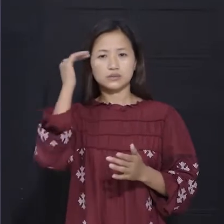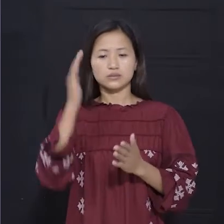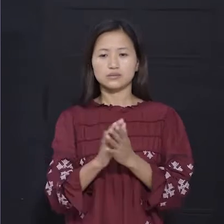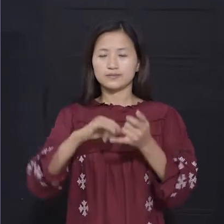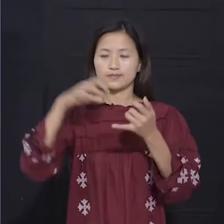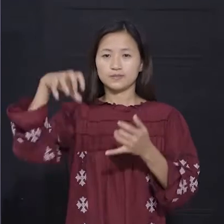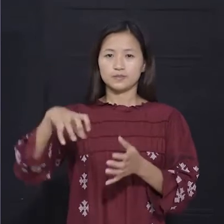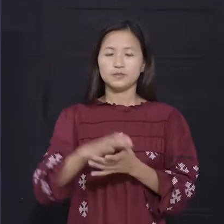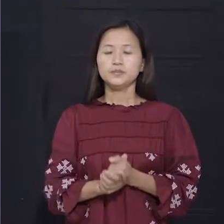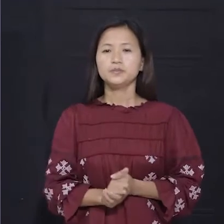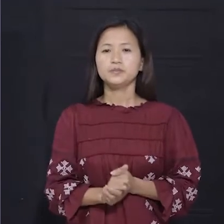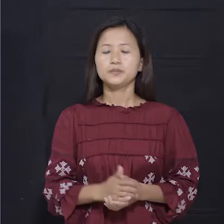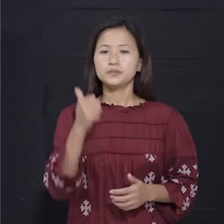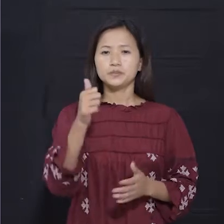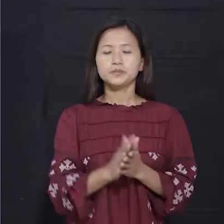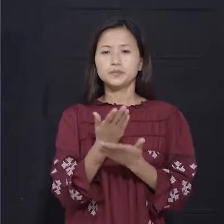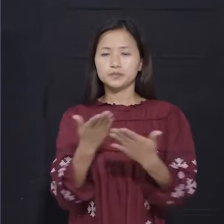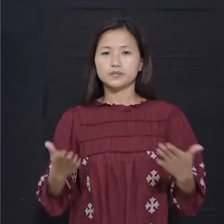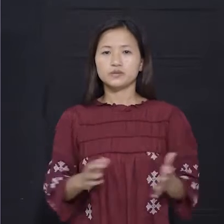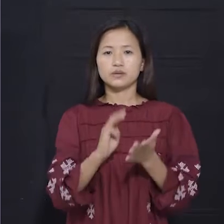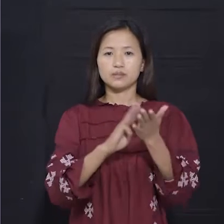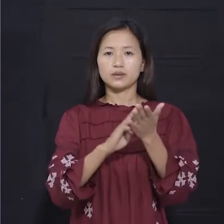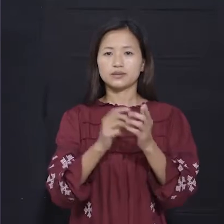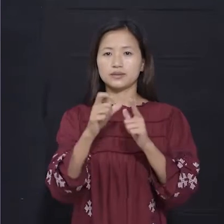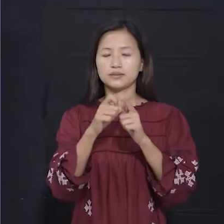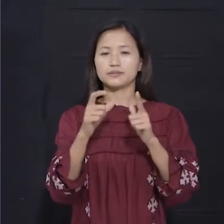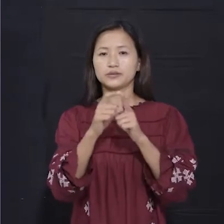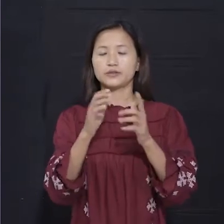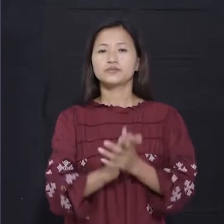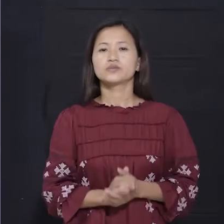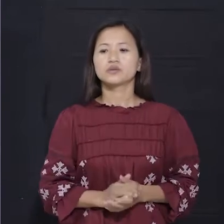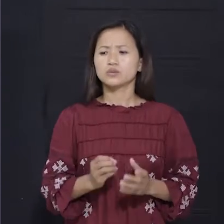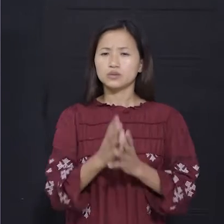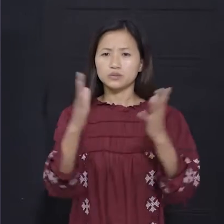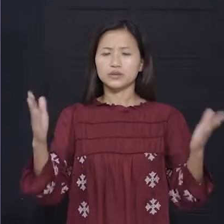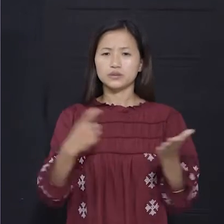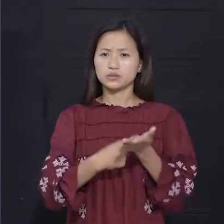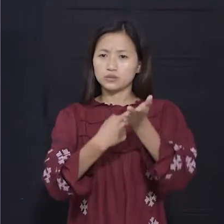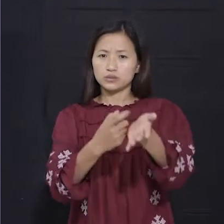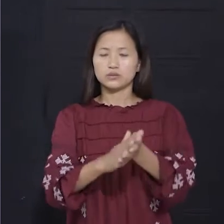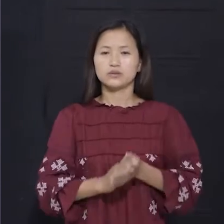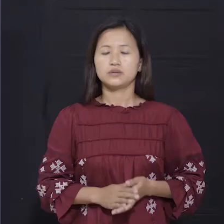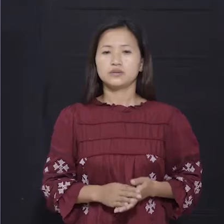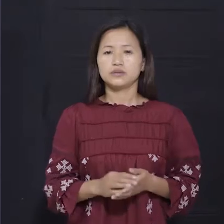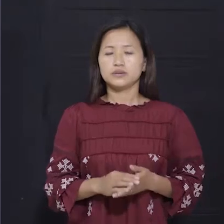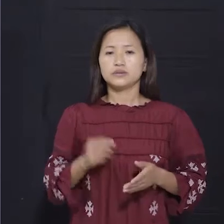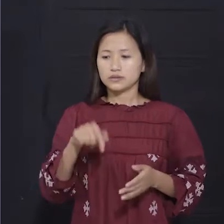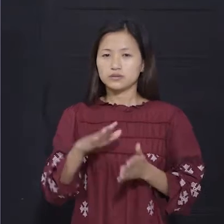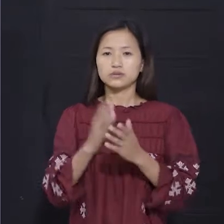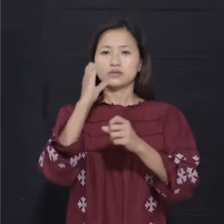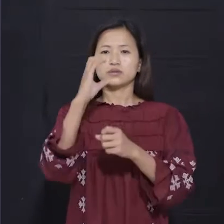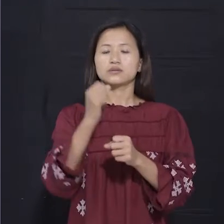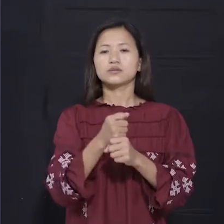many good things about this Magadha and so many rulers were always after this Magadha. So this Chandragupta